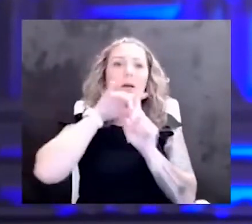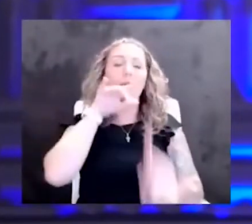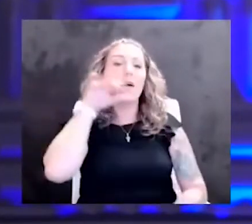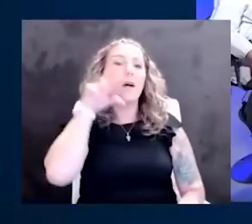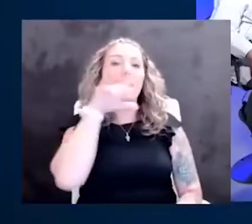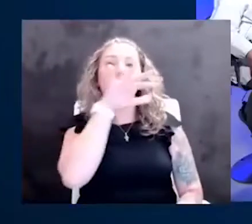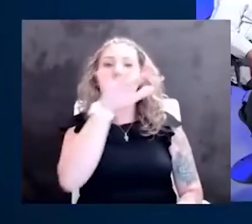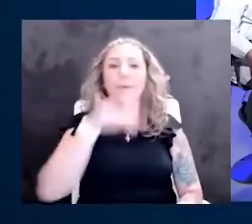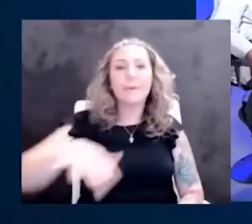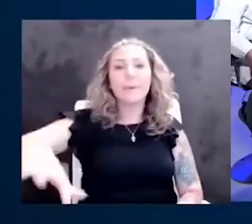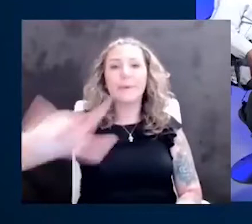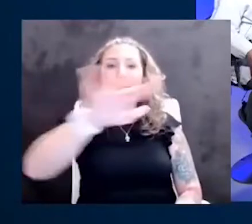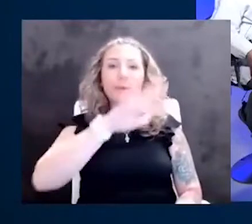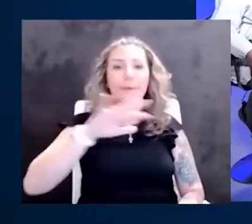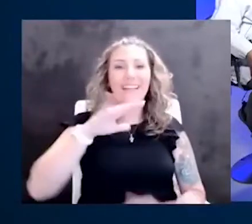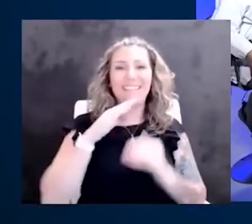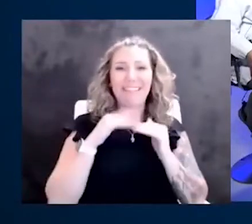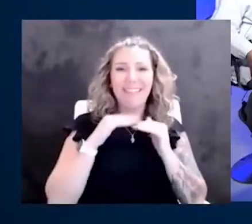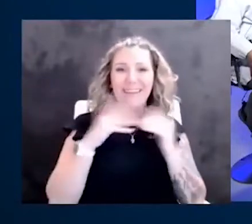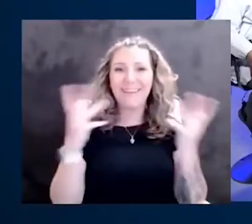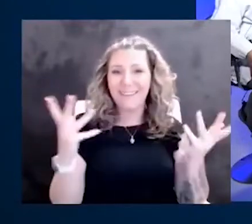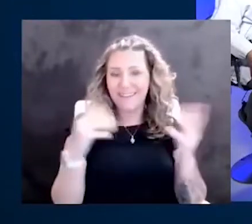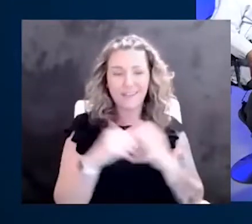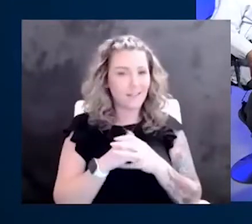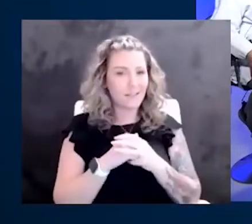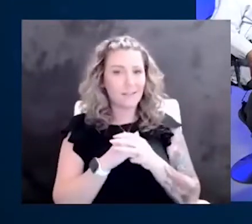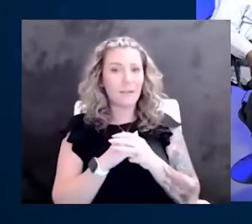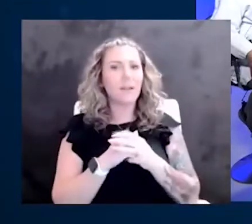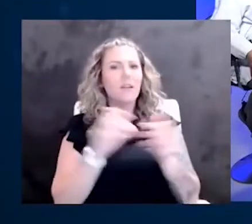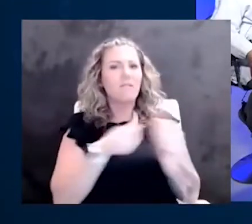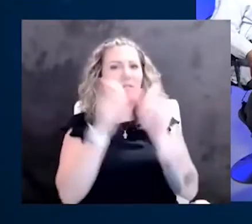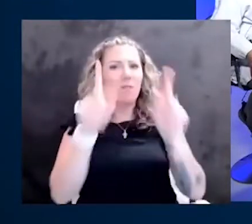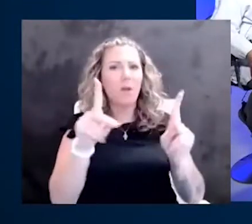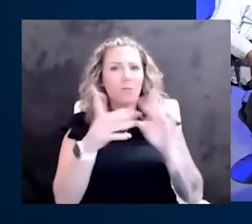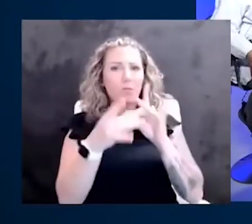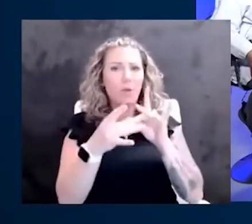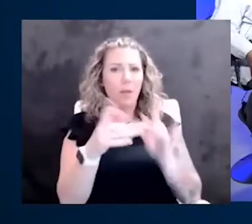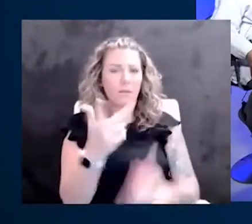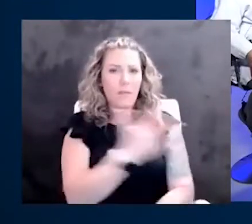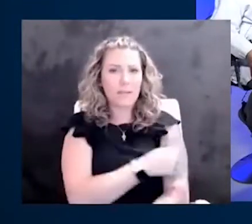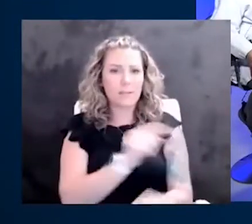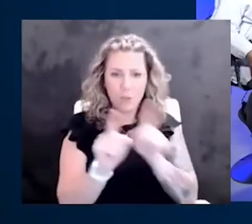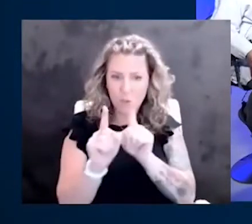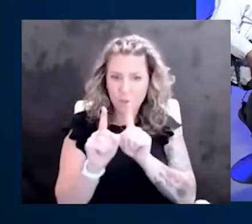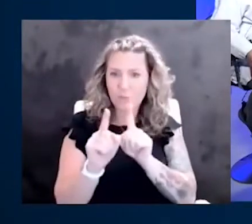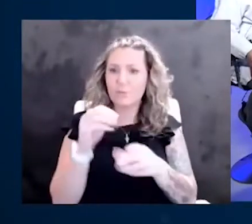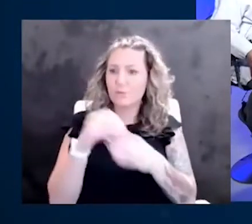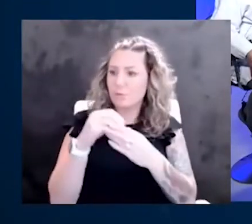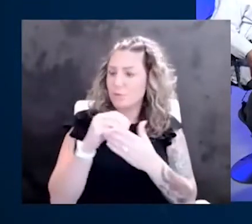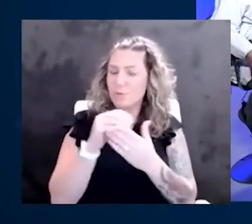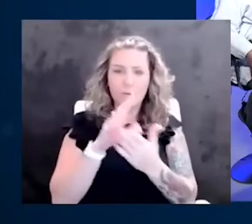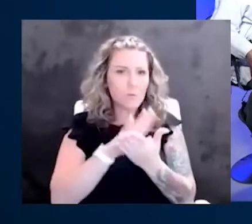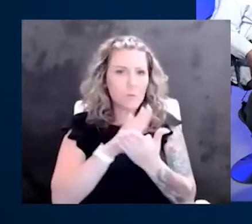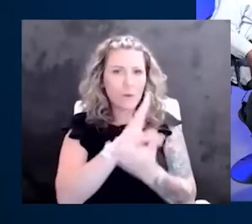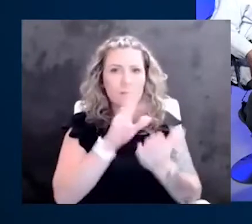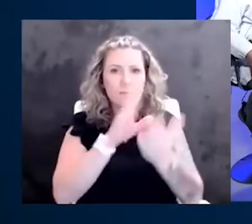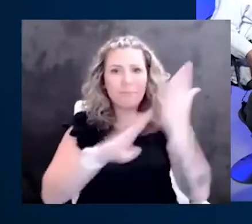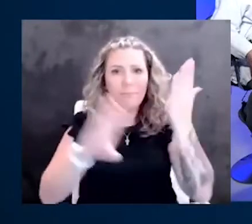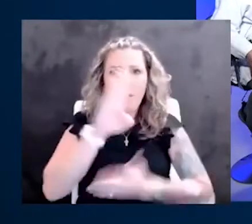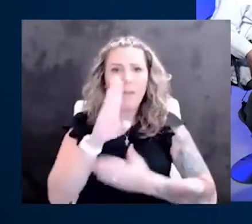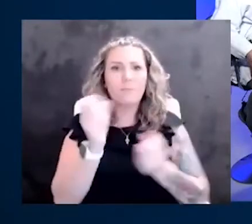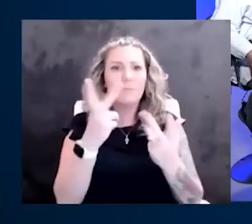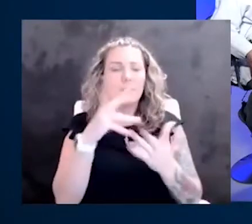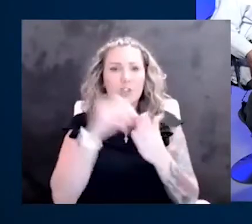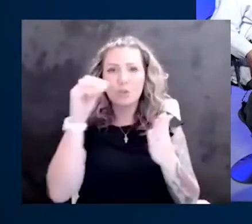infected. Here's a follow-up question about vaccination, too, and this is one that could get us in schools, especially colleges, because we have a lot of students who come from